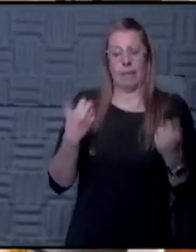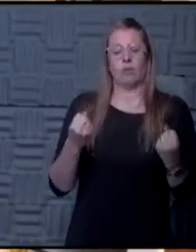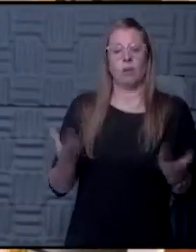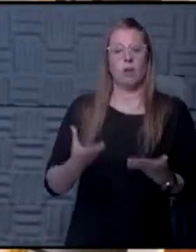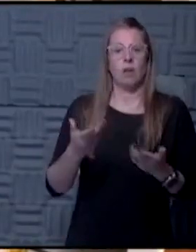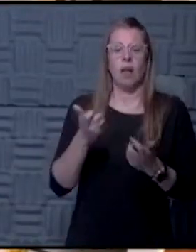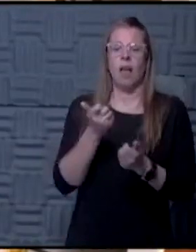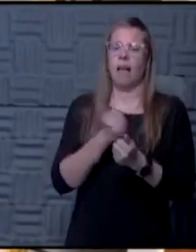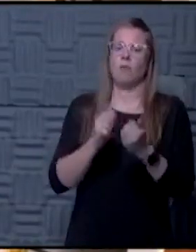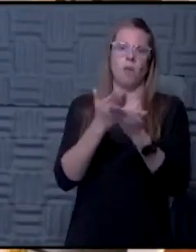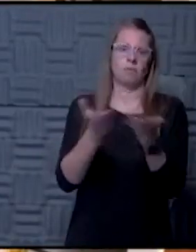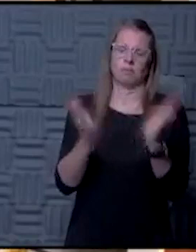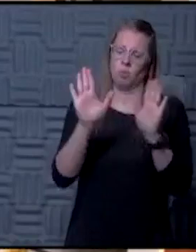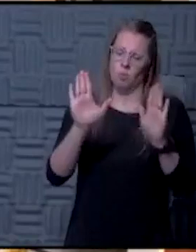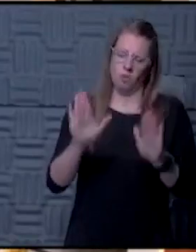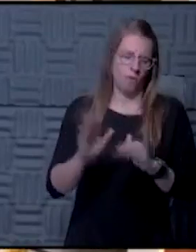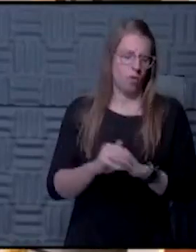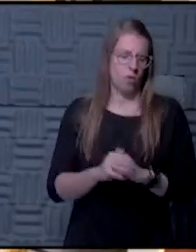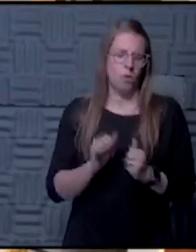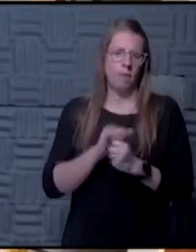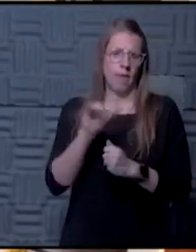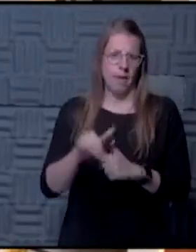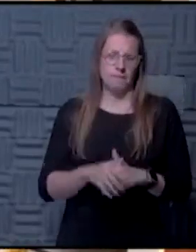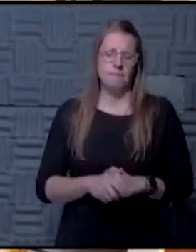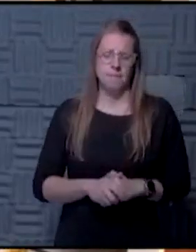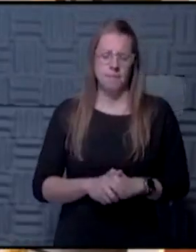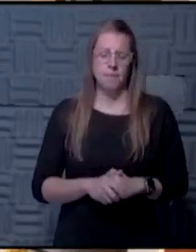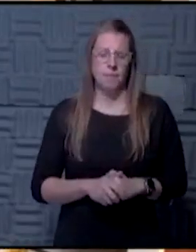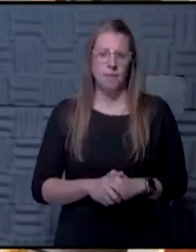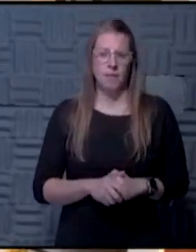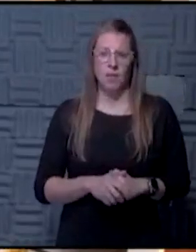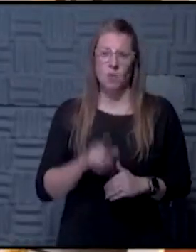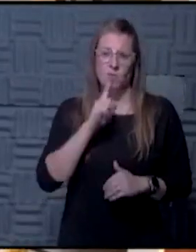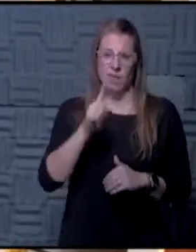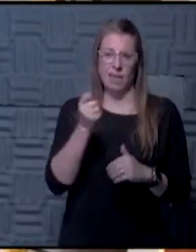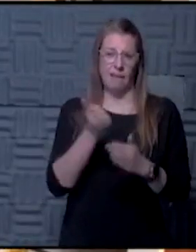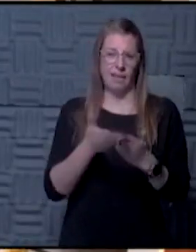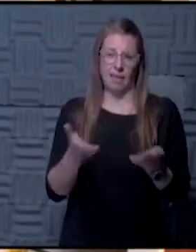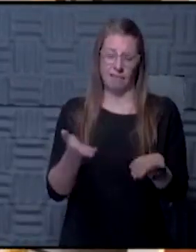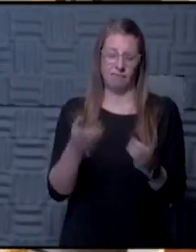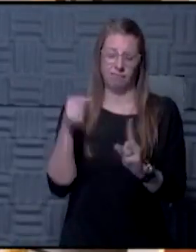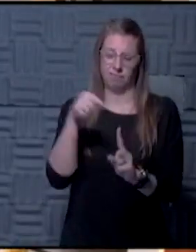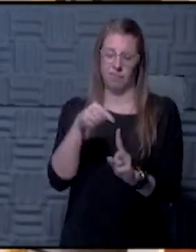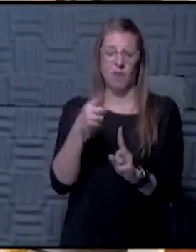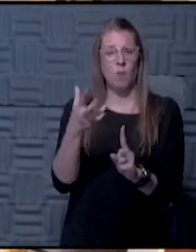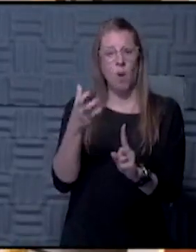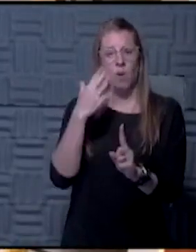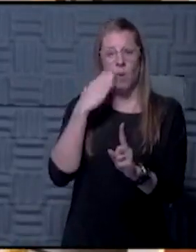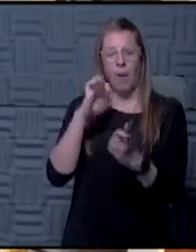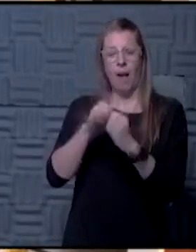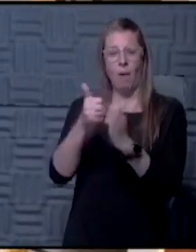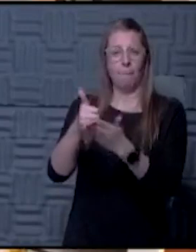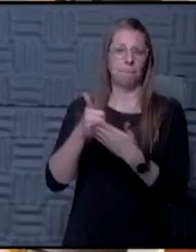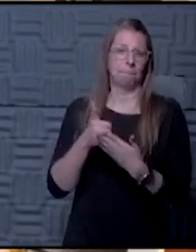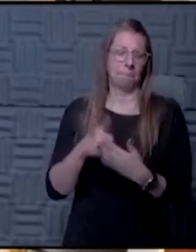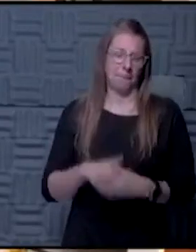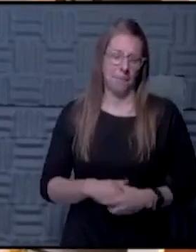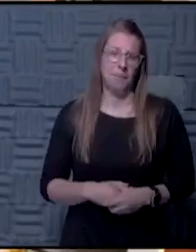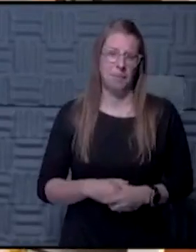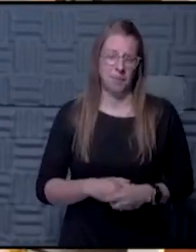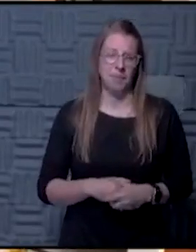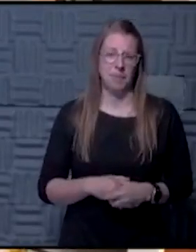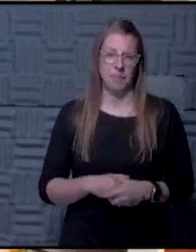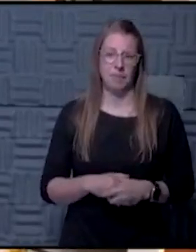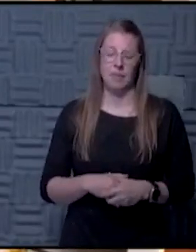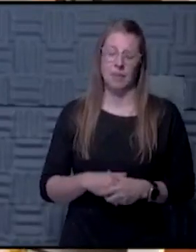been wonderful about that. So, if anything, I think people just want to know how they can help. and that's been a